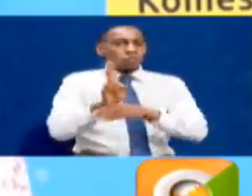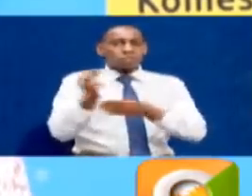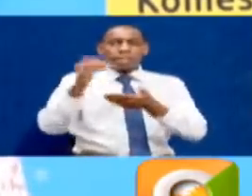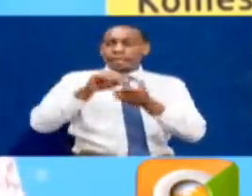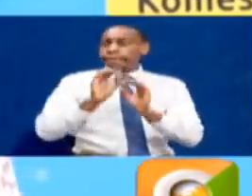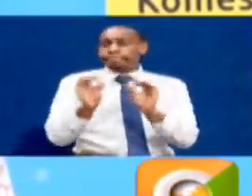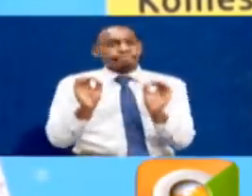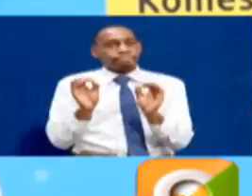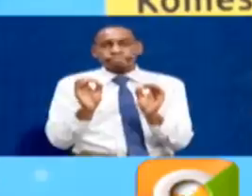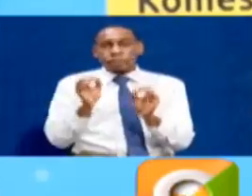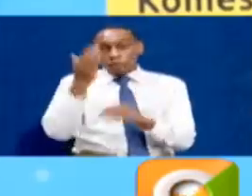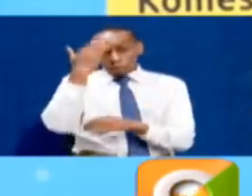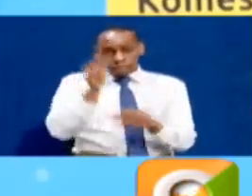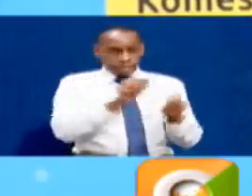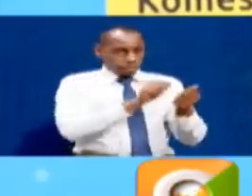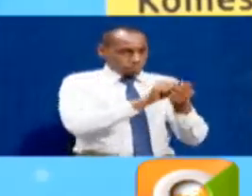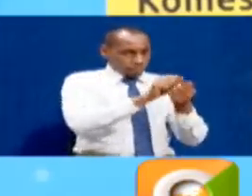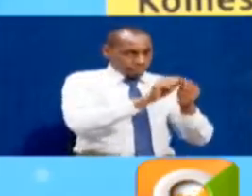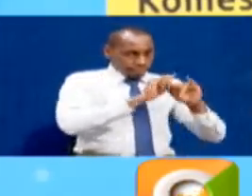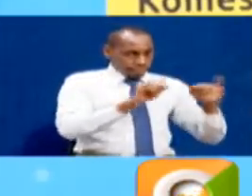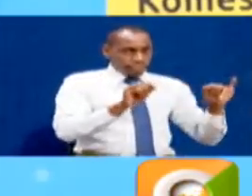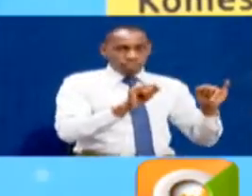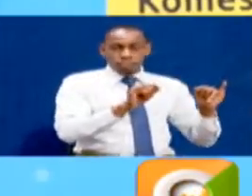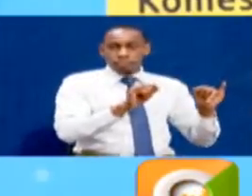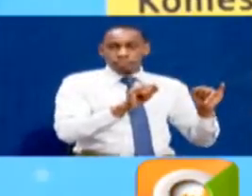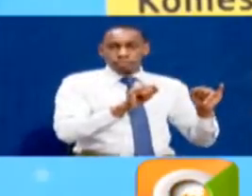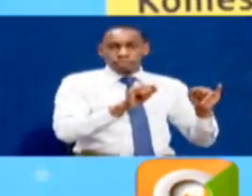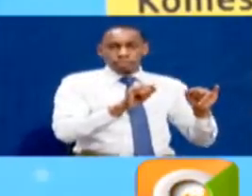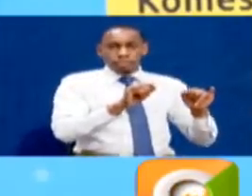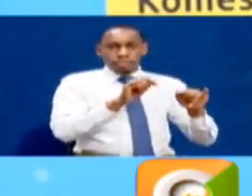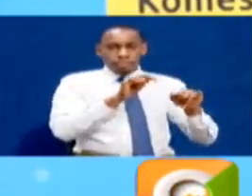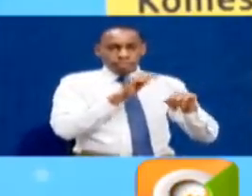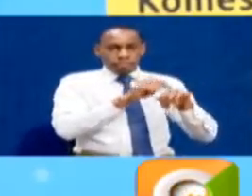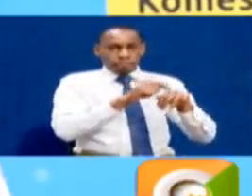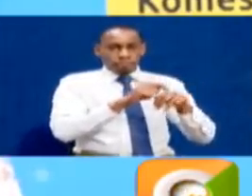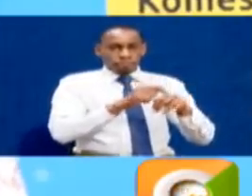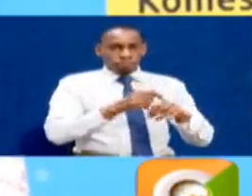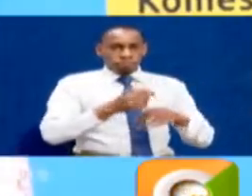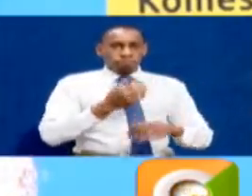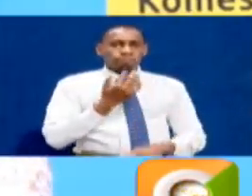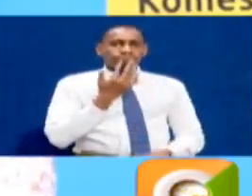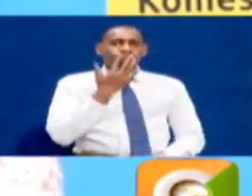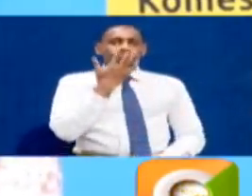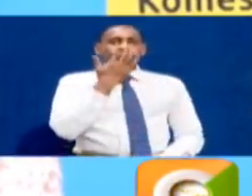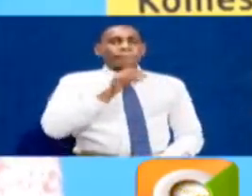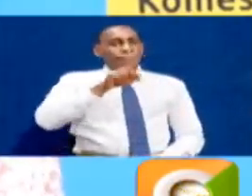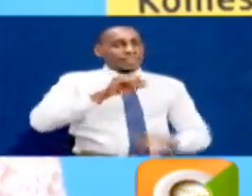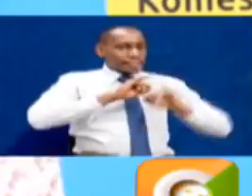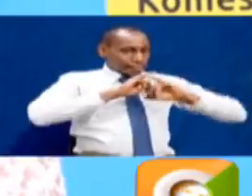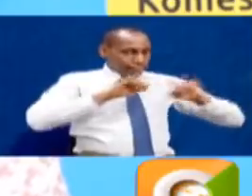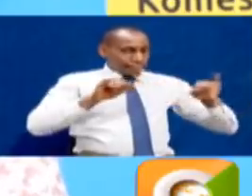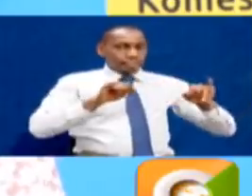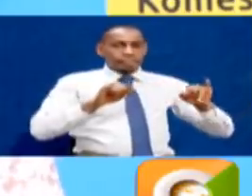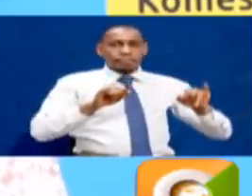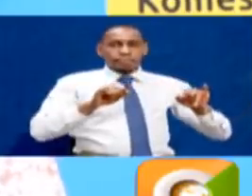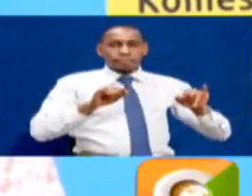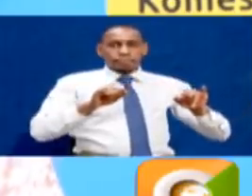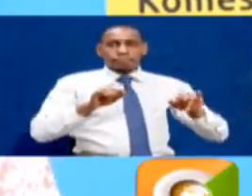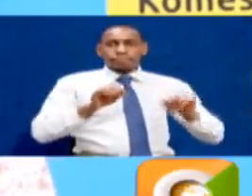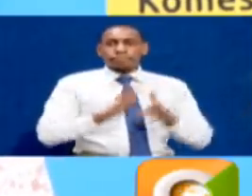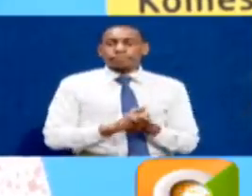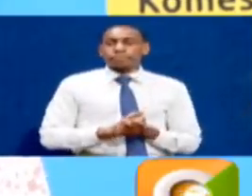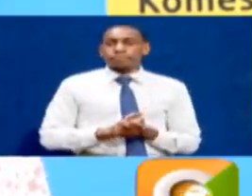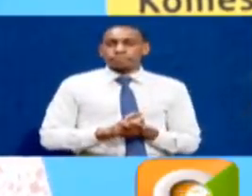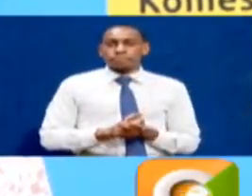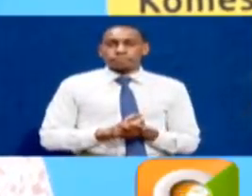because the cleanliness, hygiene, when you have been breathing into something, then you need to make it clean. So just to